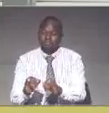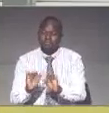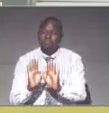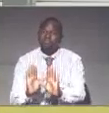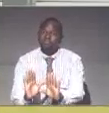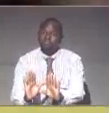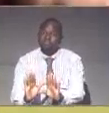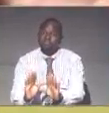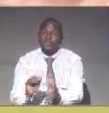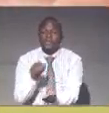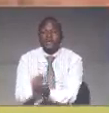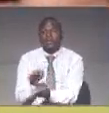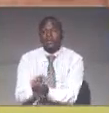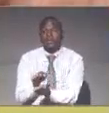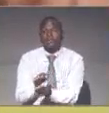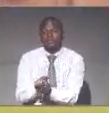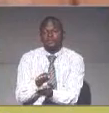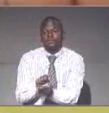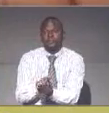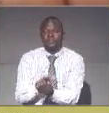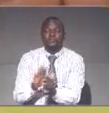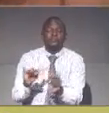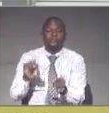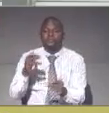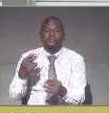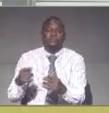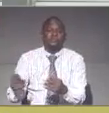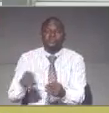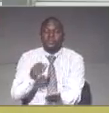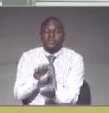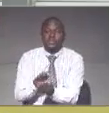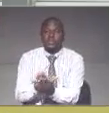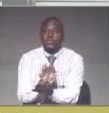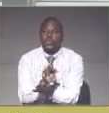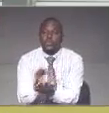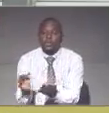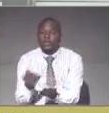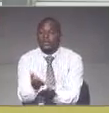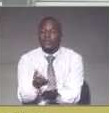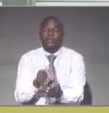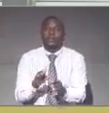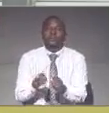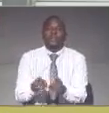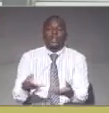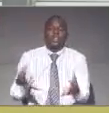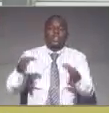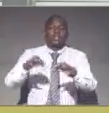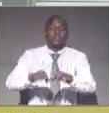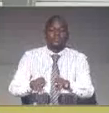there, you don't keep those, what do you call them, those dry things. Then you contaminate.